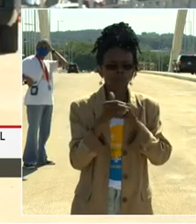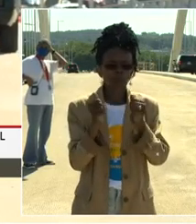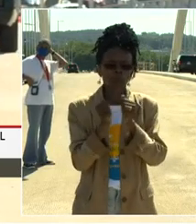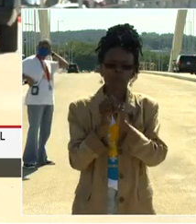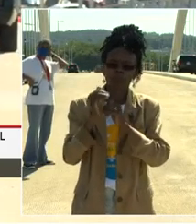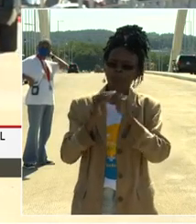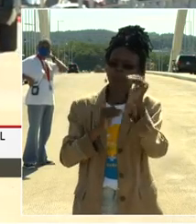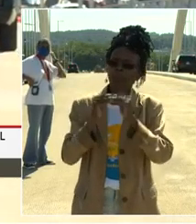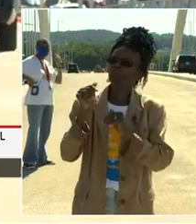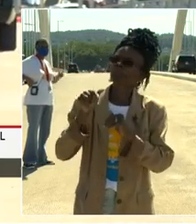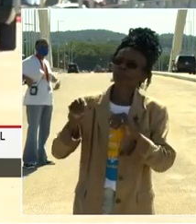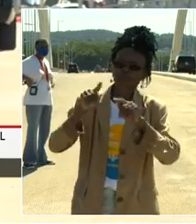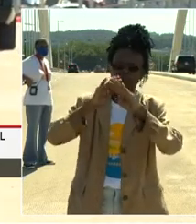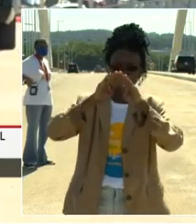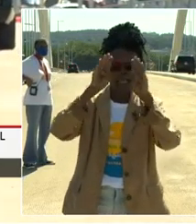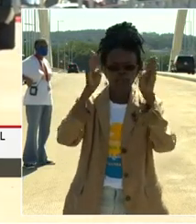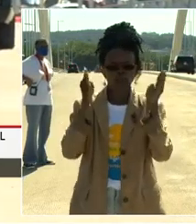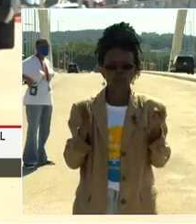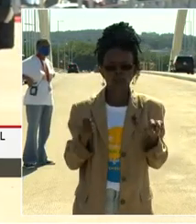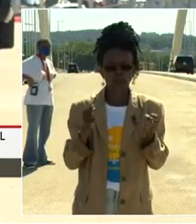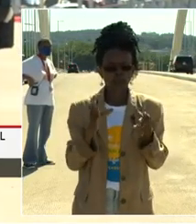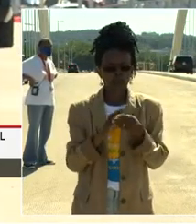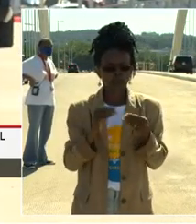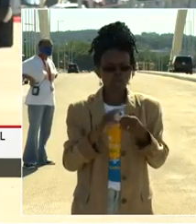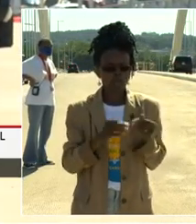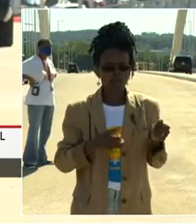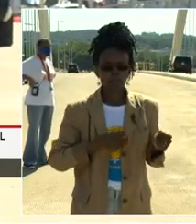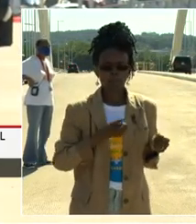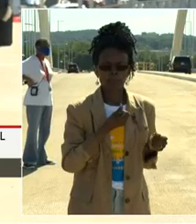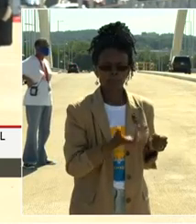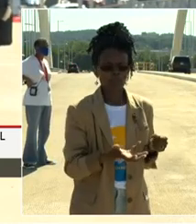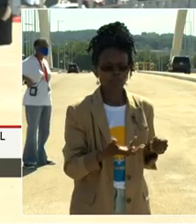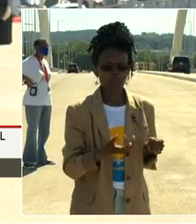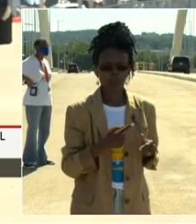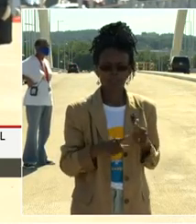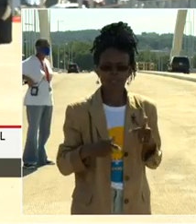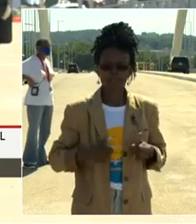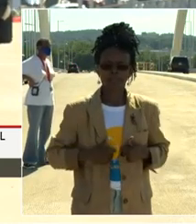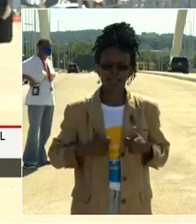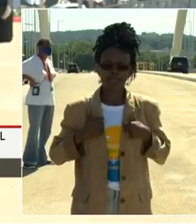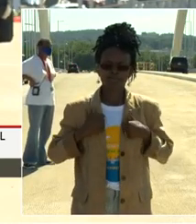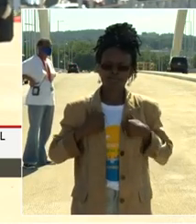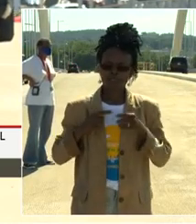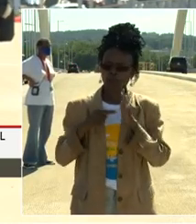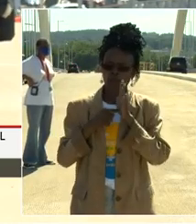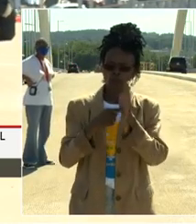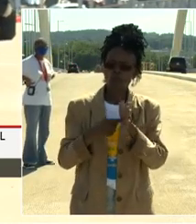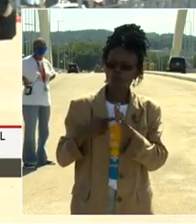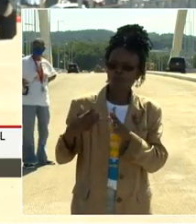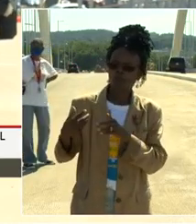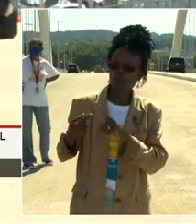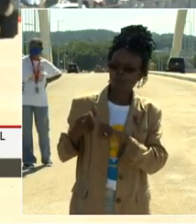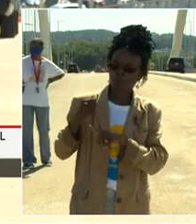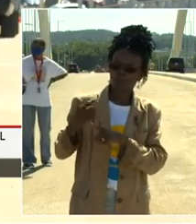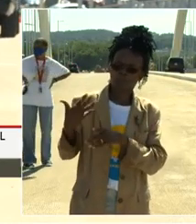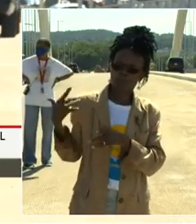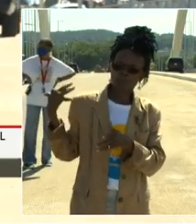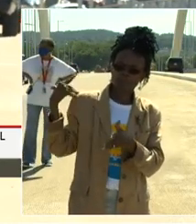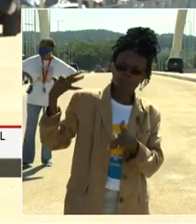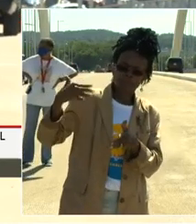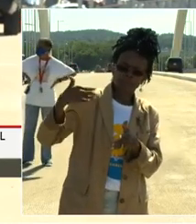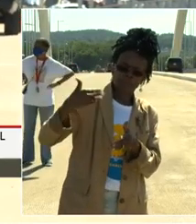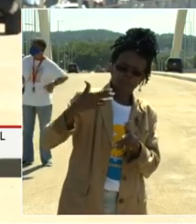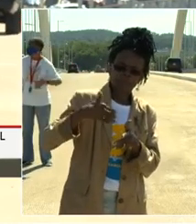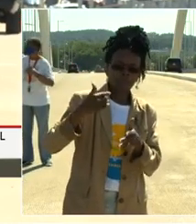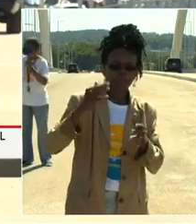of bronze alone, but with the lives grown out of his life, the lives fleshing his dream of the beautiful, needful